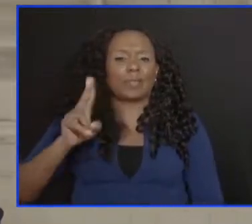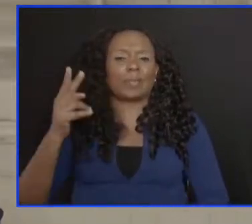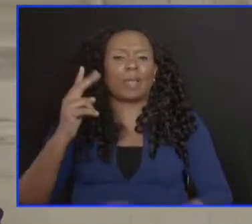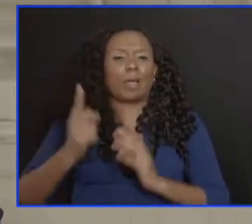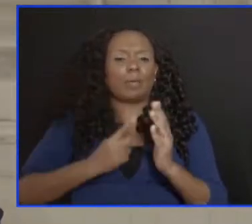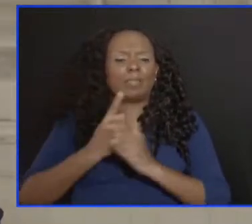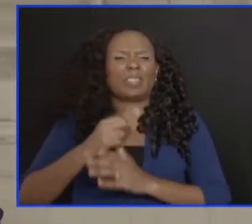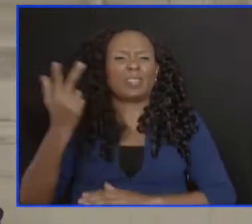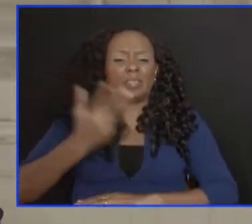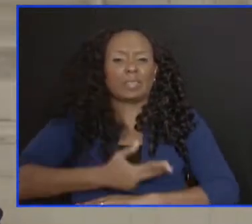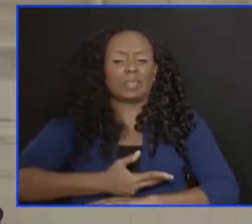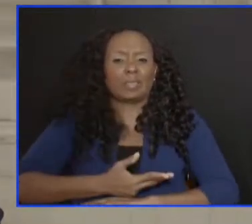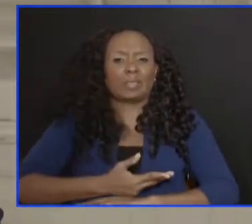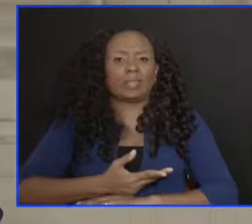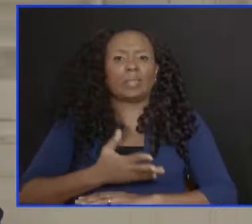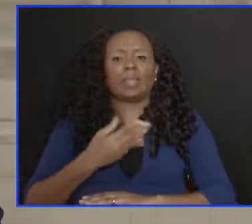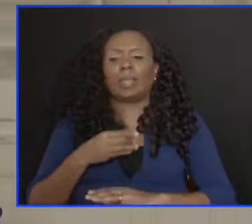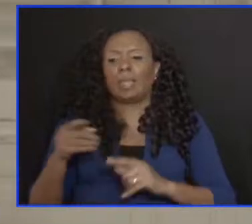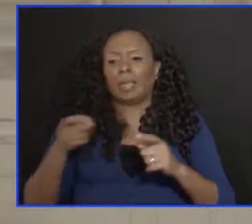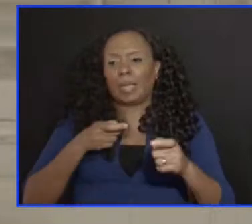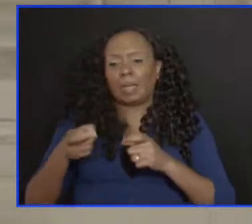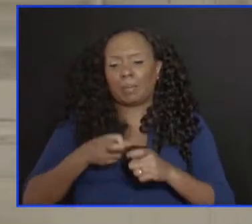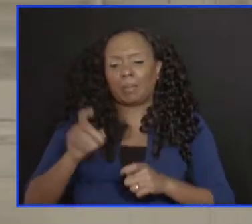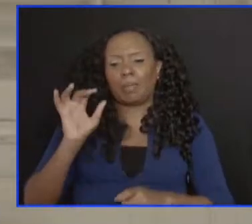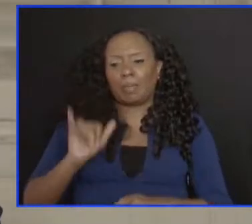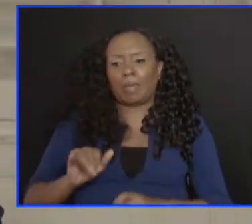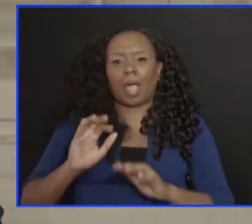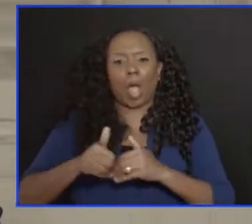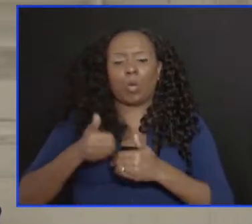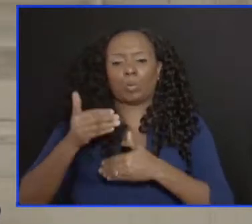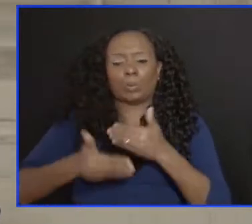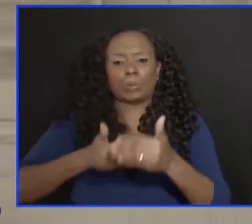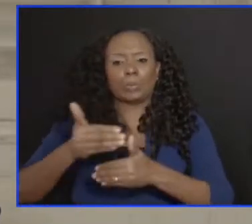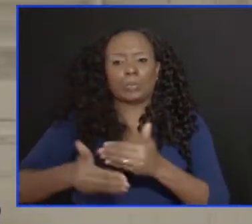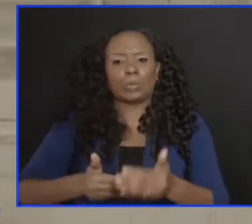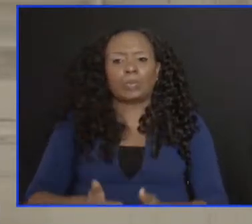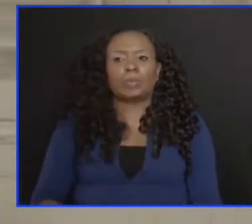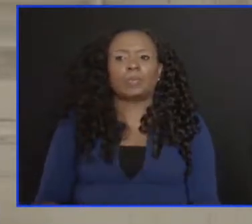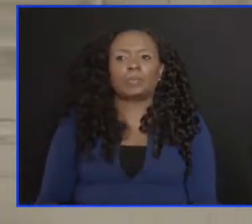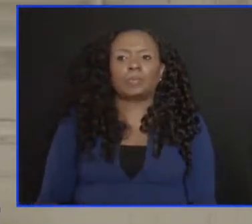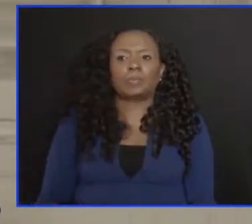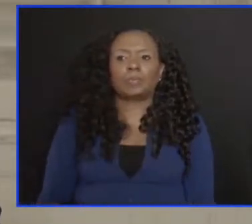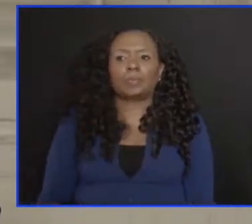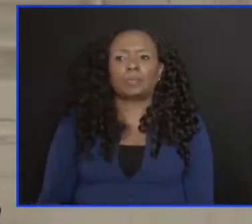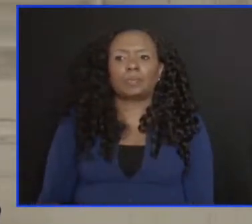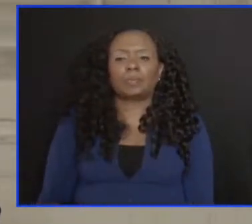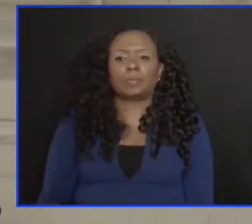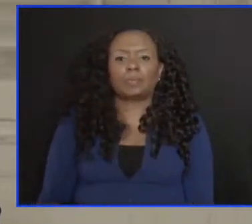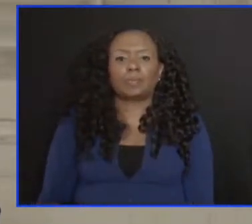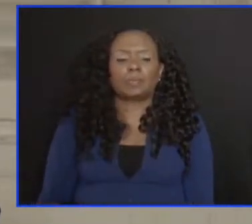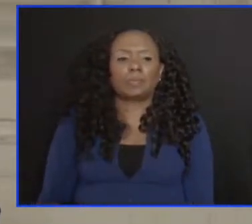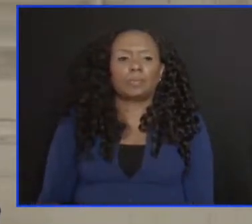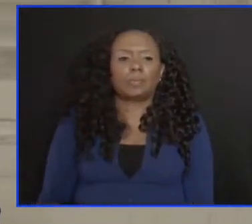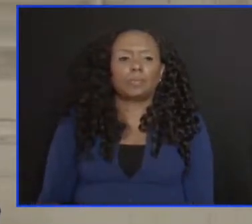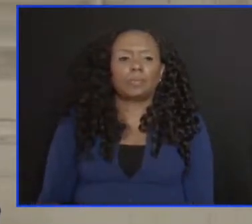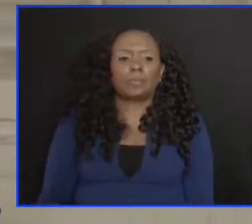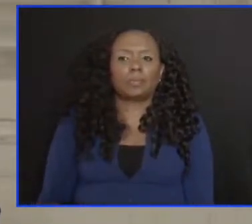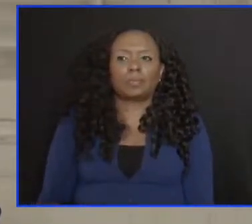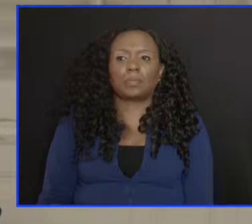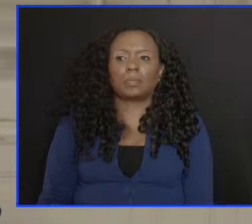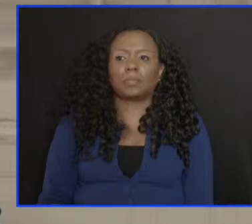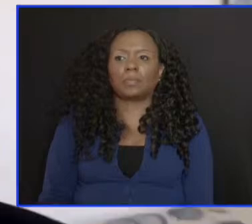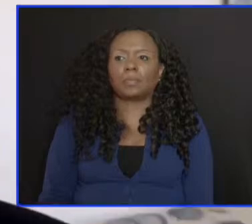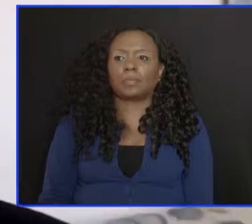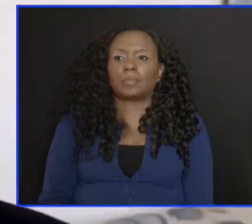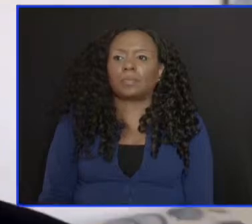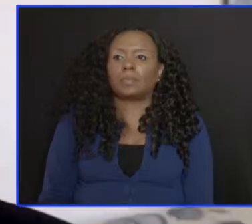or manage you how we think you need to be appropriately managed at that site. So Monty is varied. Sorry,